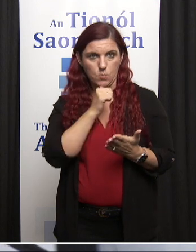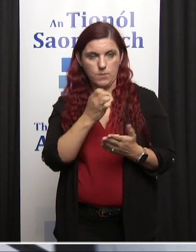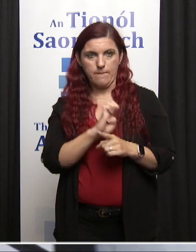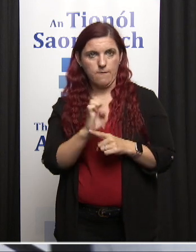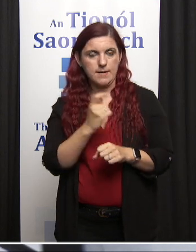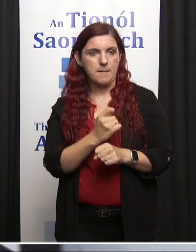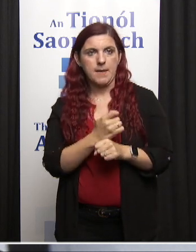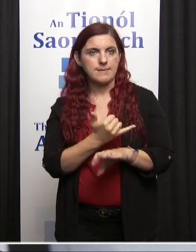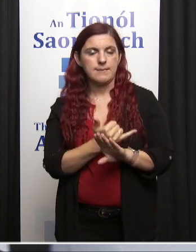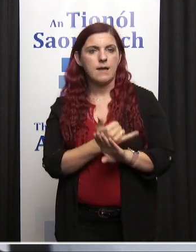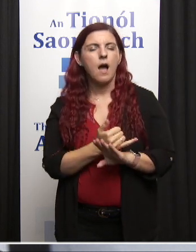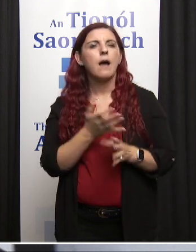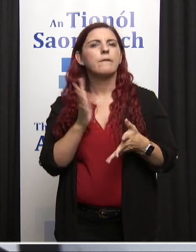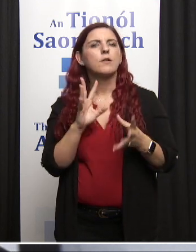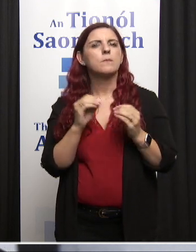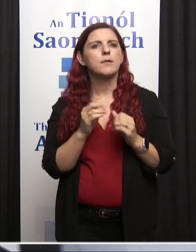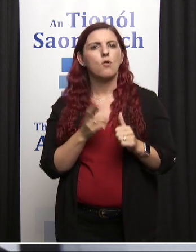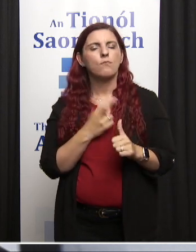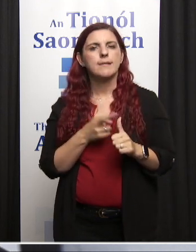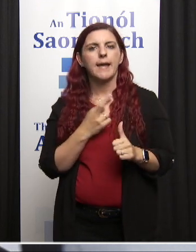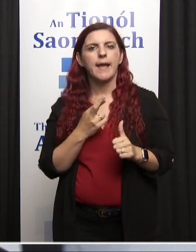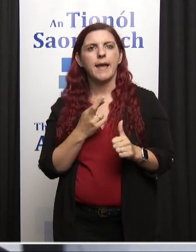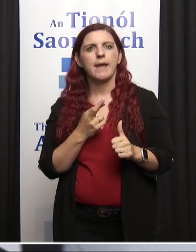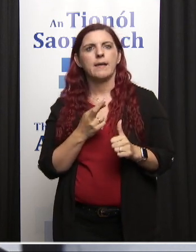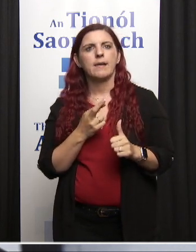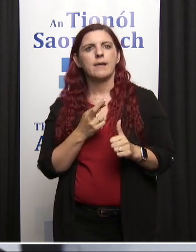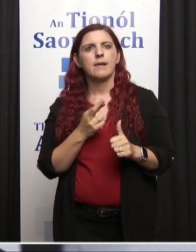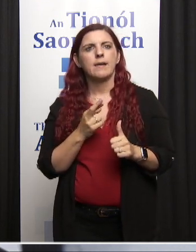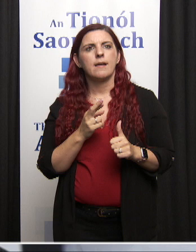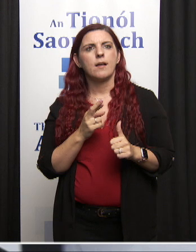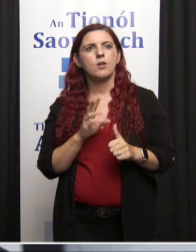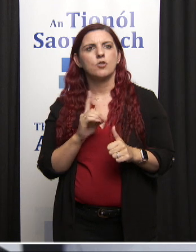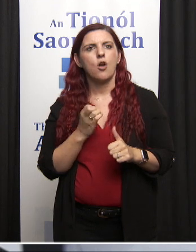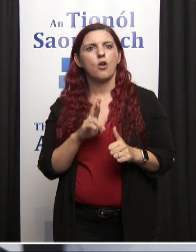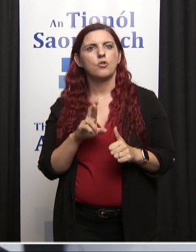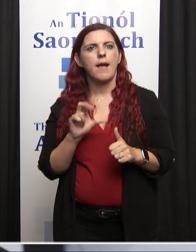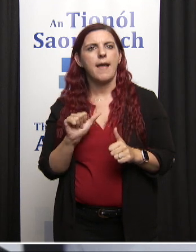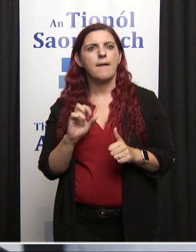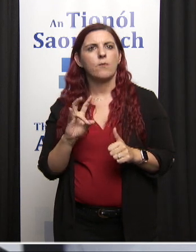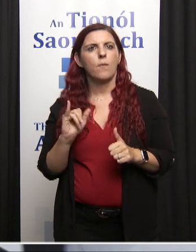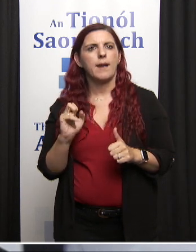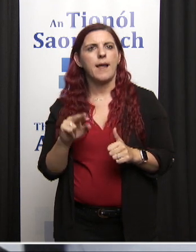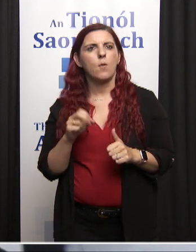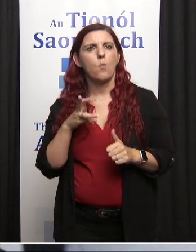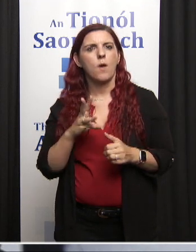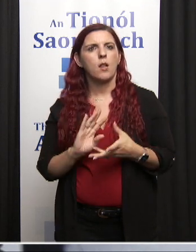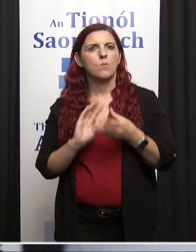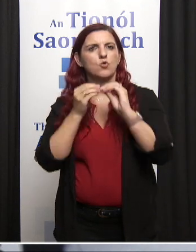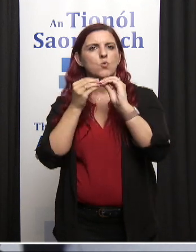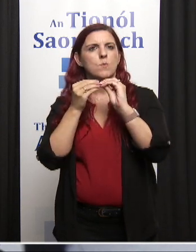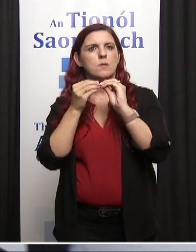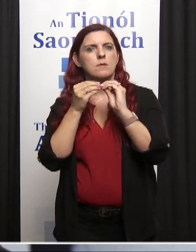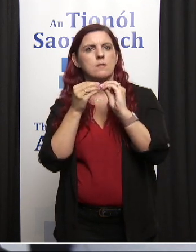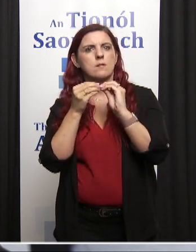And as I mentioned previously, Dr. A. Quinlivan is going to produce a